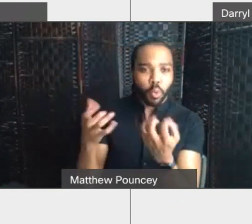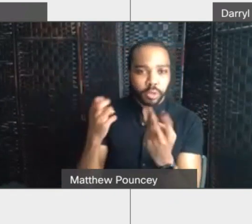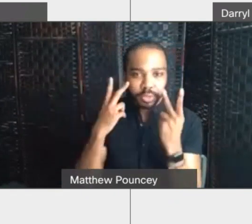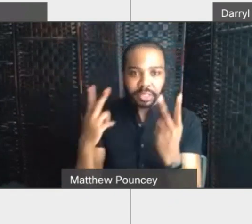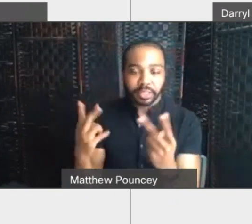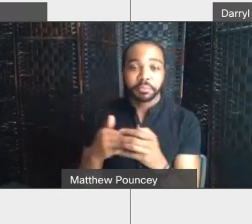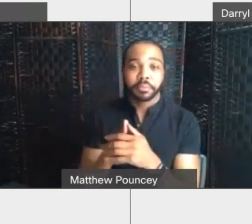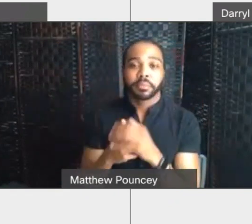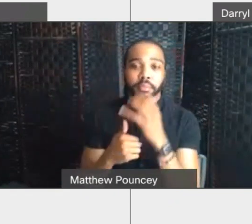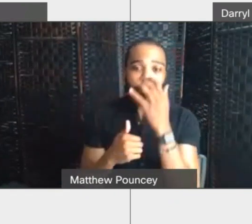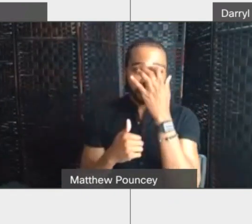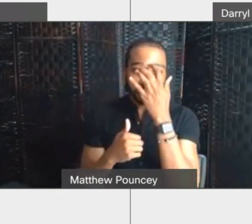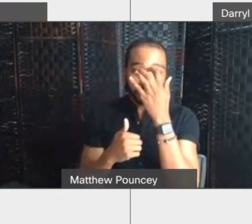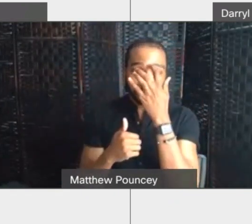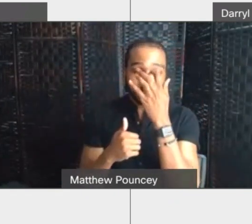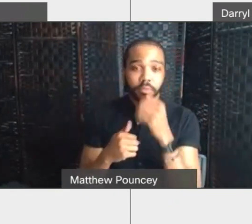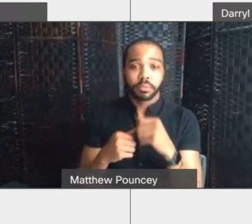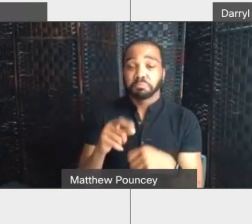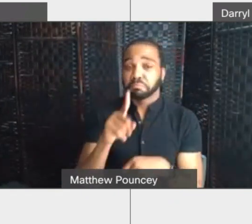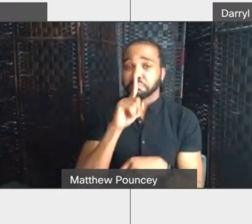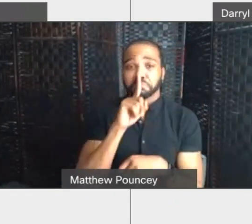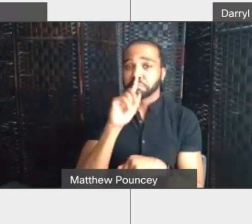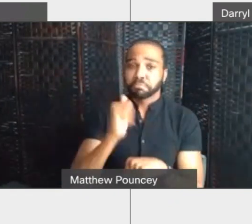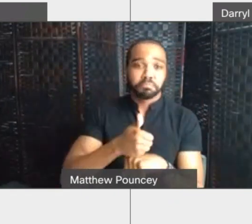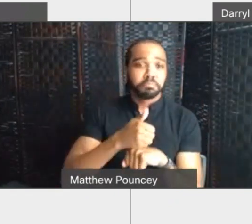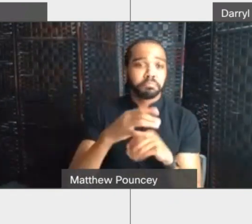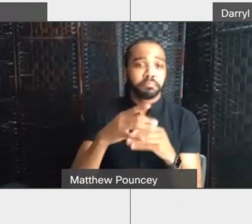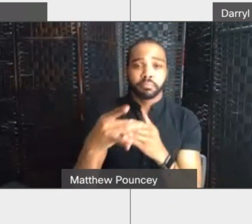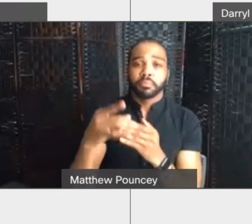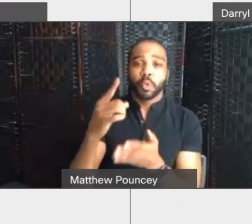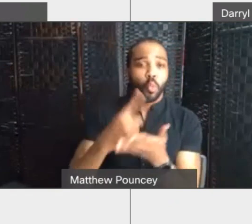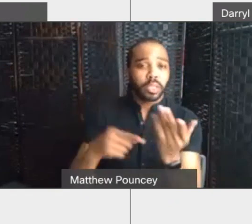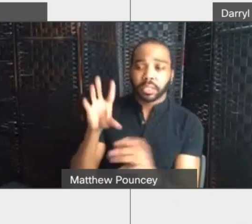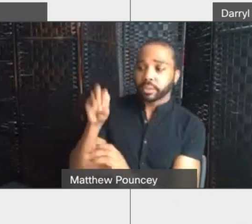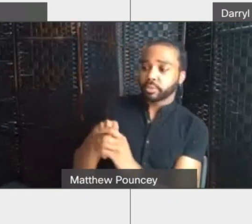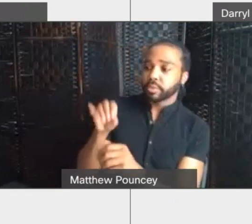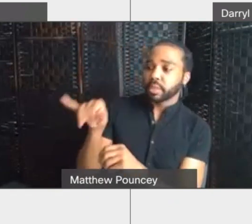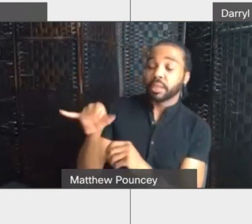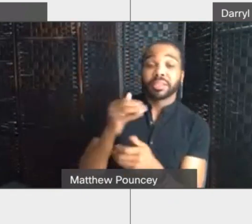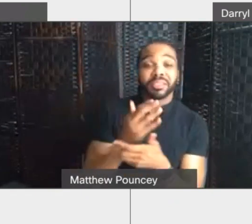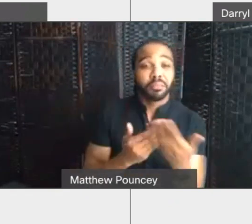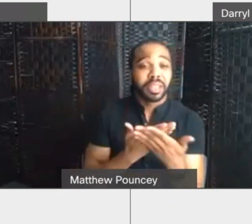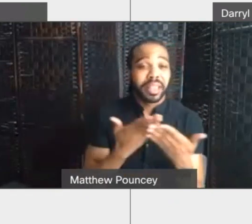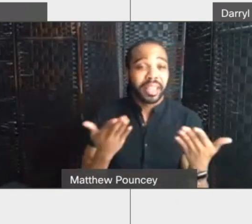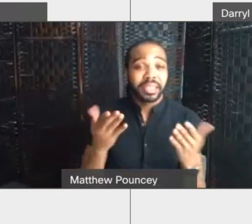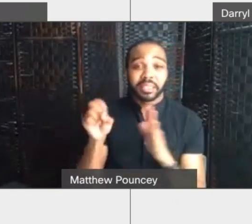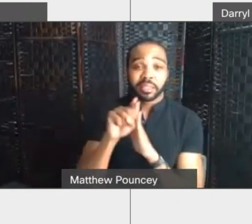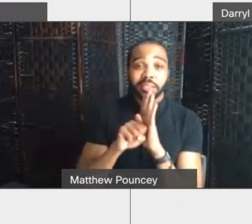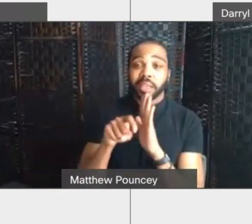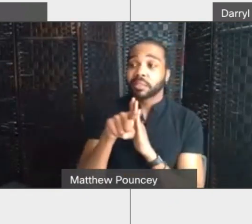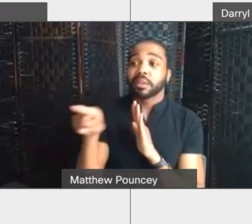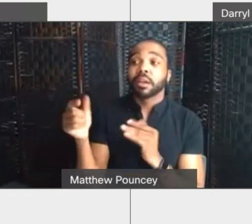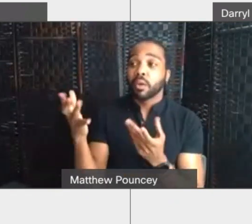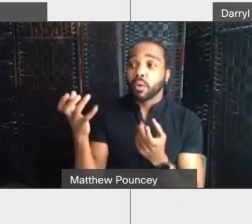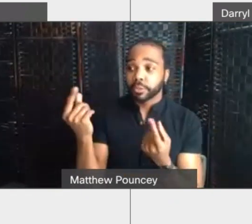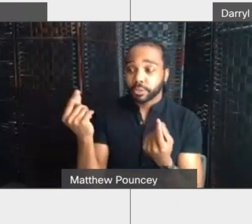There has been no guidance on what can be included. Some of the things that states are looking to do